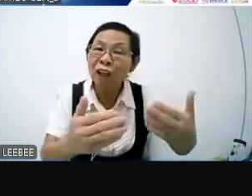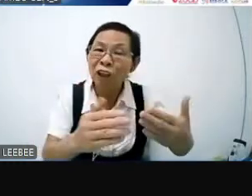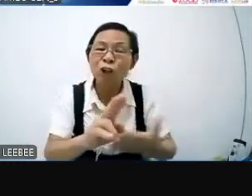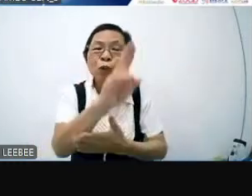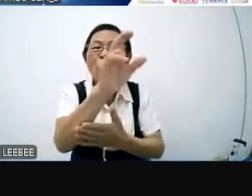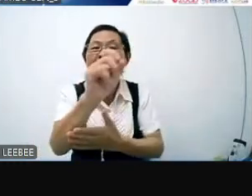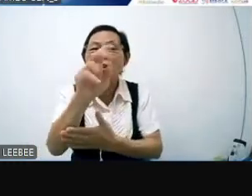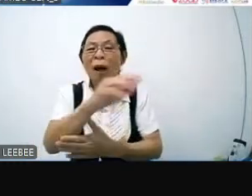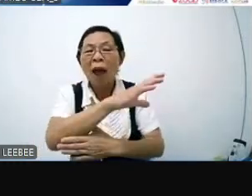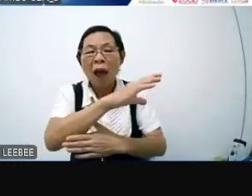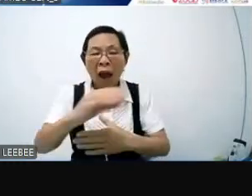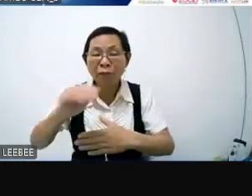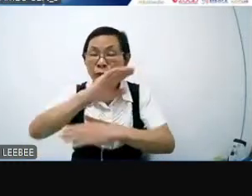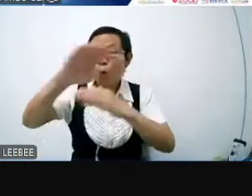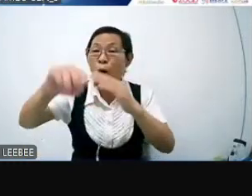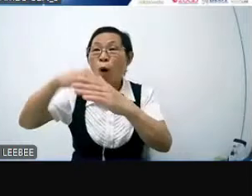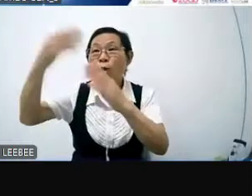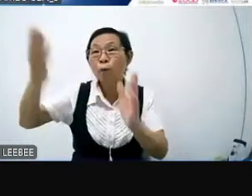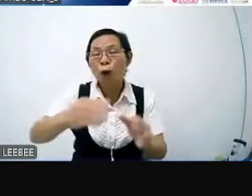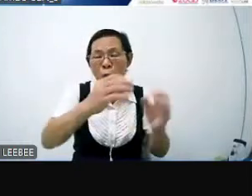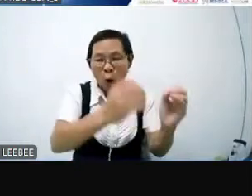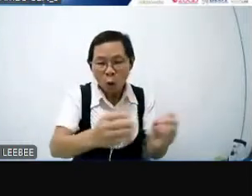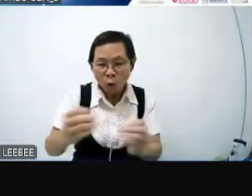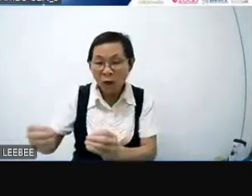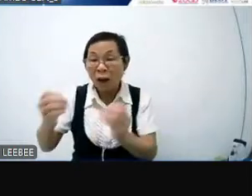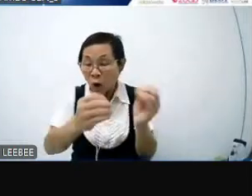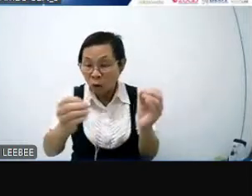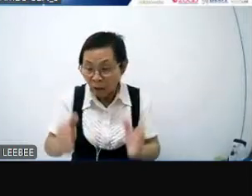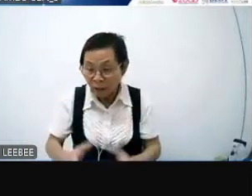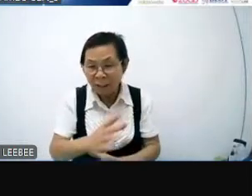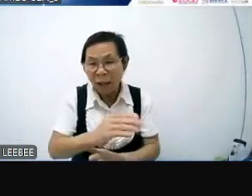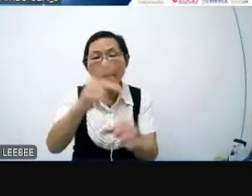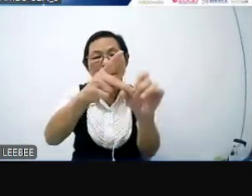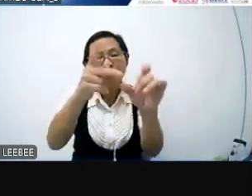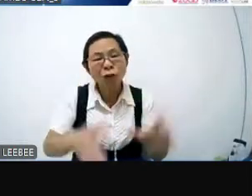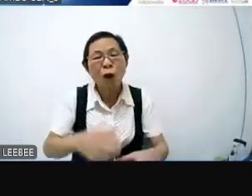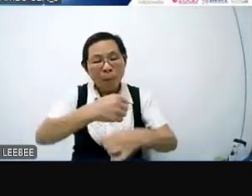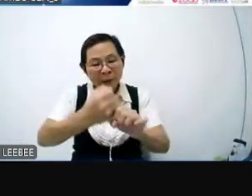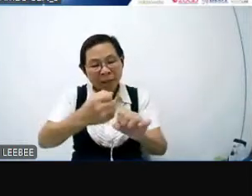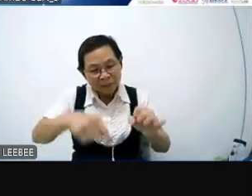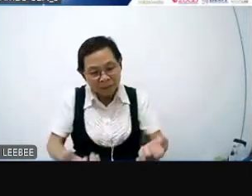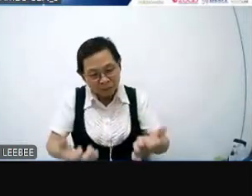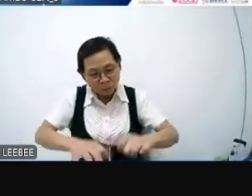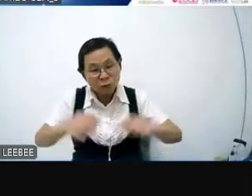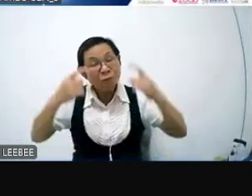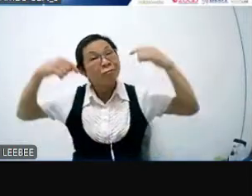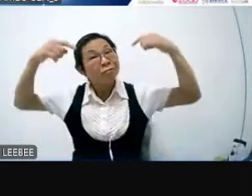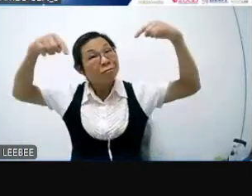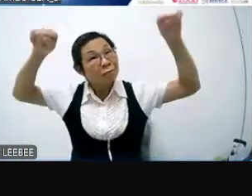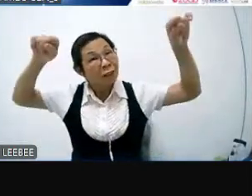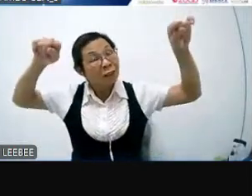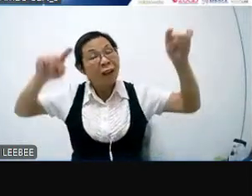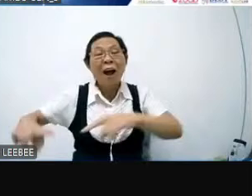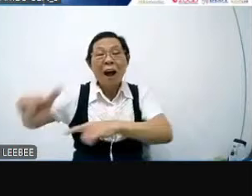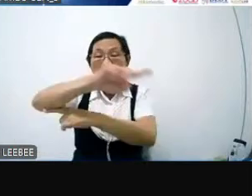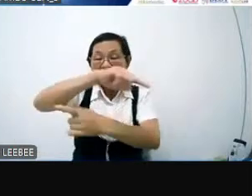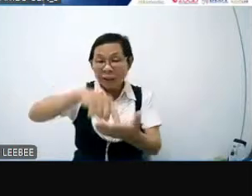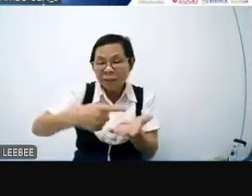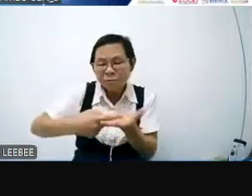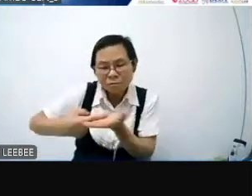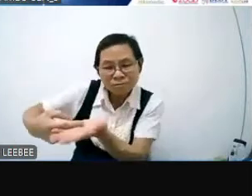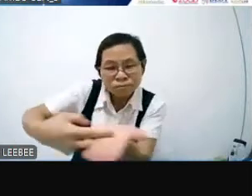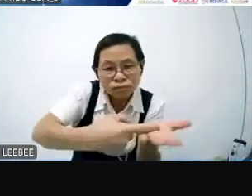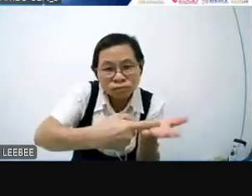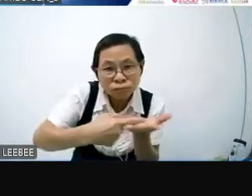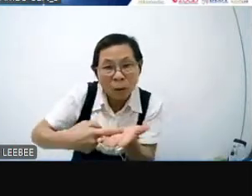the speakers, organizers and participants for making this event possible. And may today's discussion lead